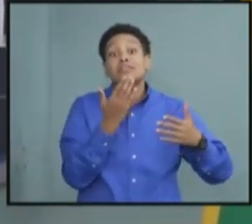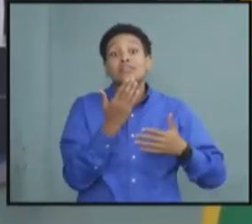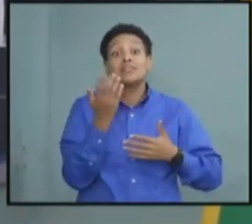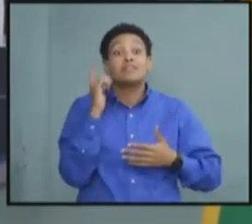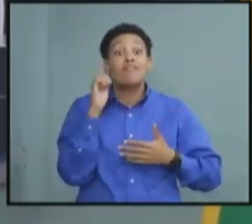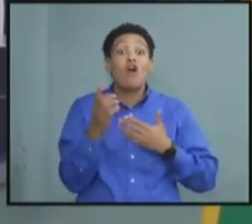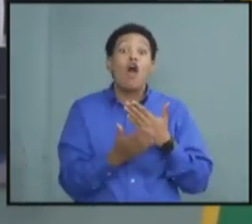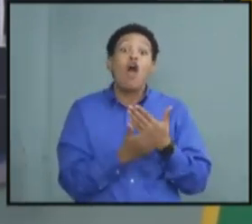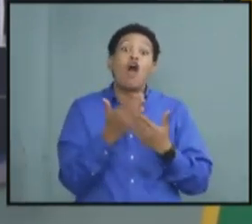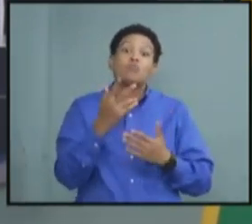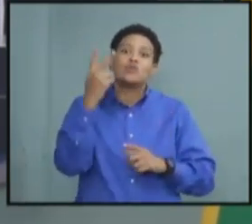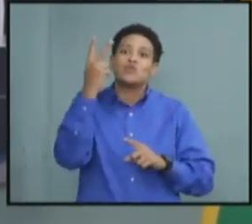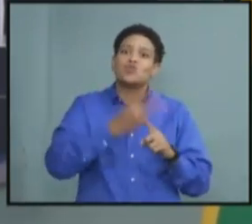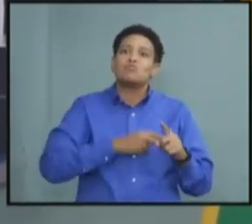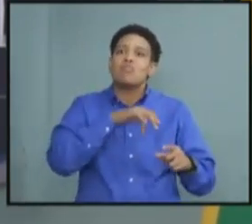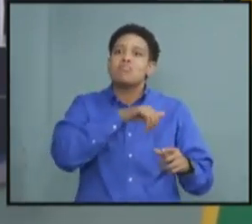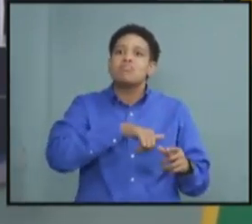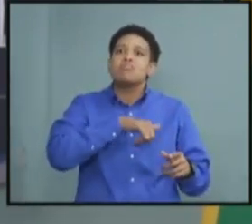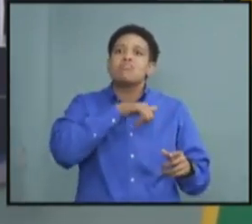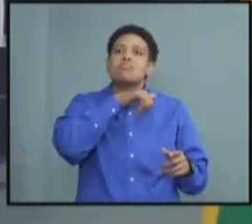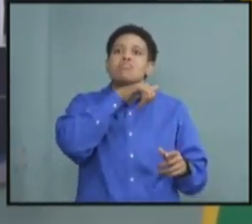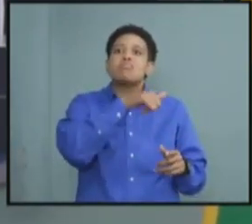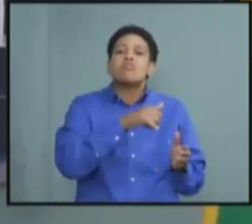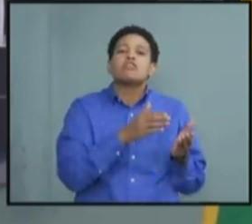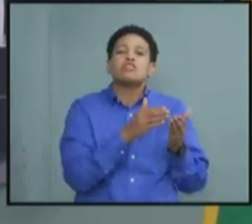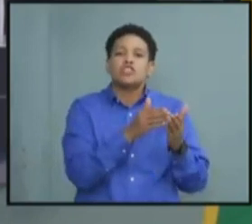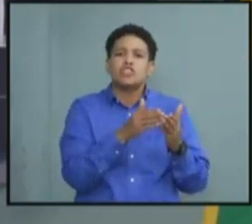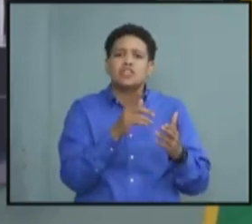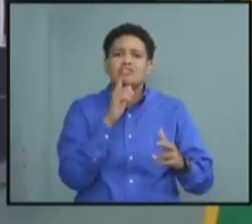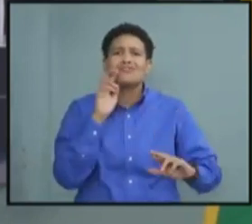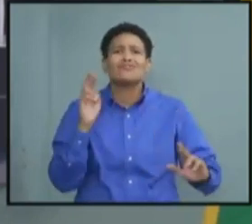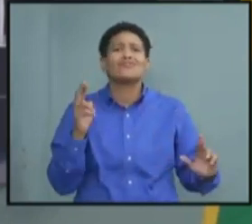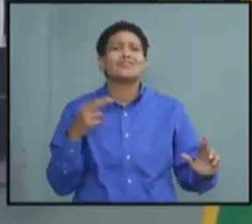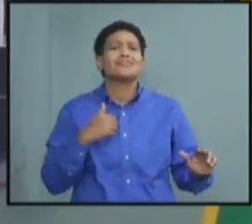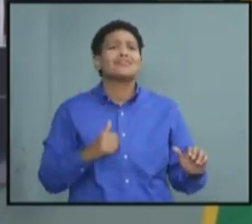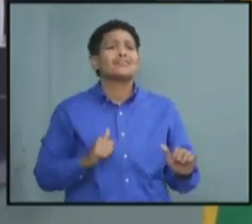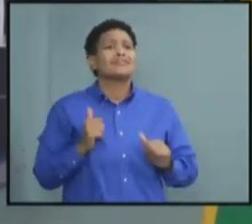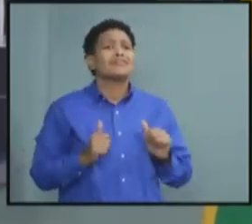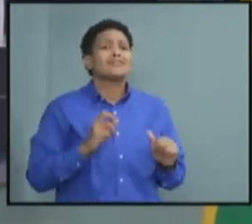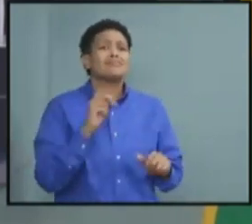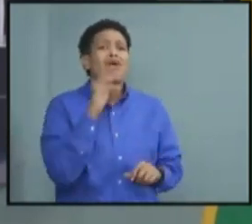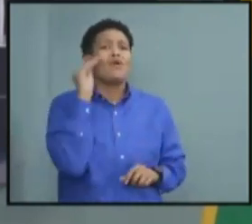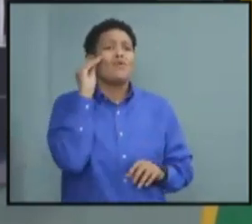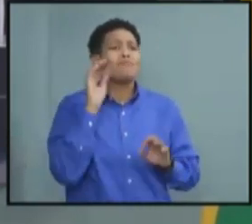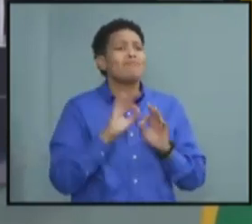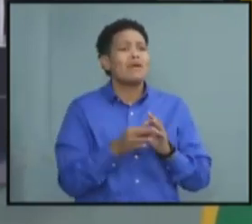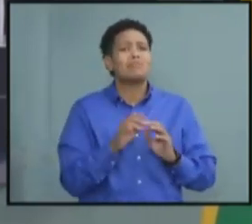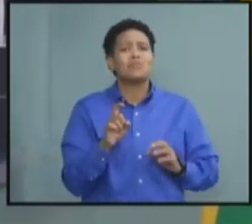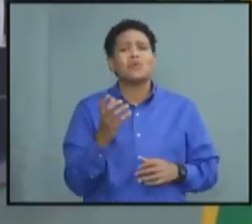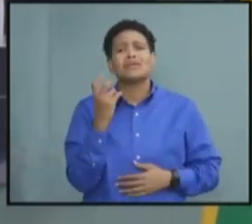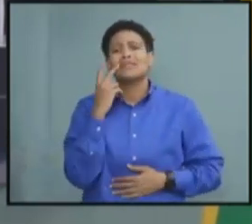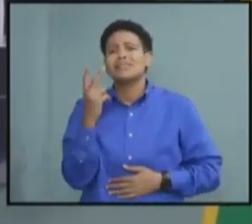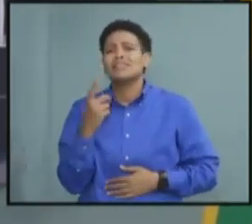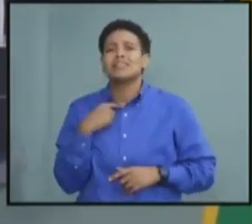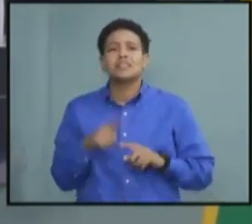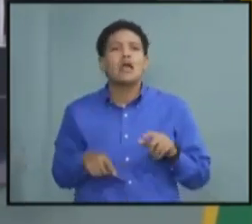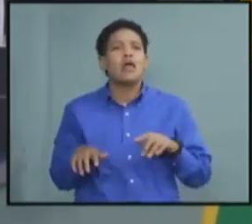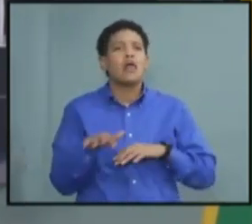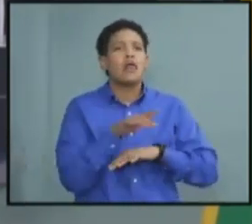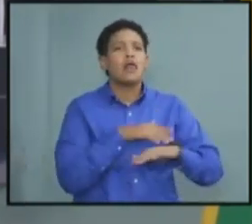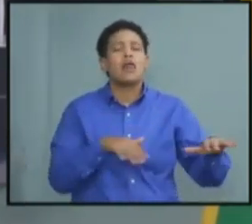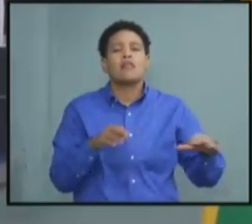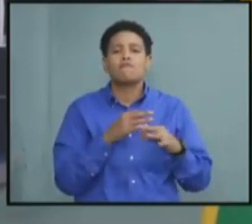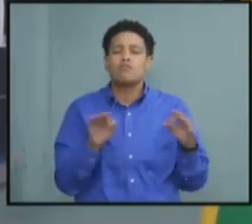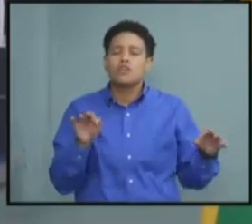for almost 2 months, eager to see their families. They can't move about freely. We well